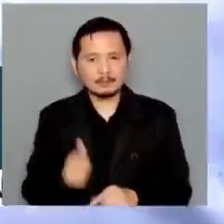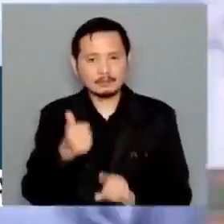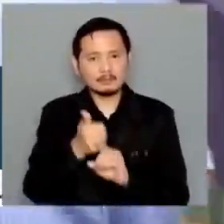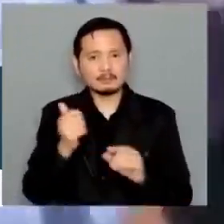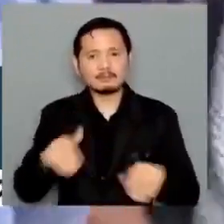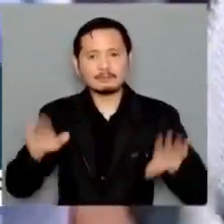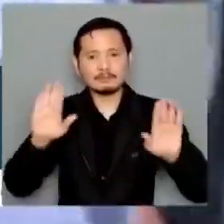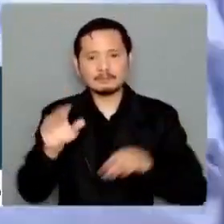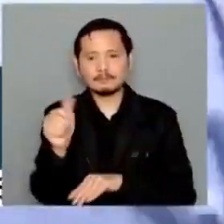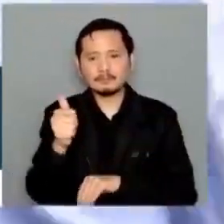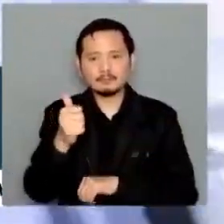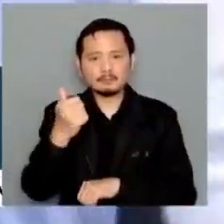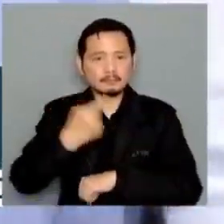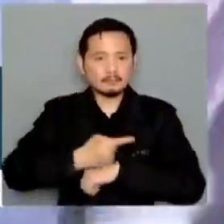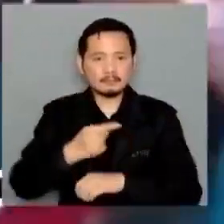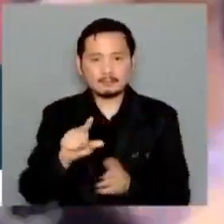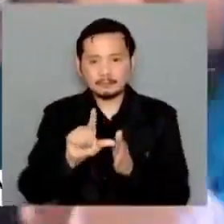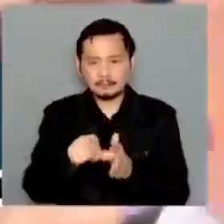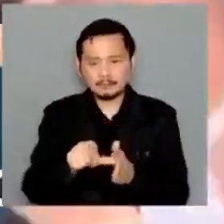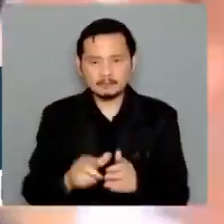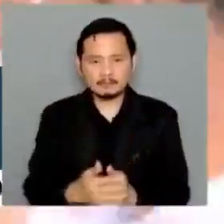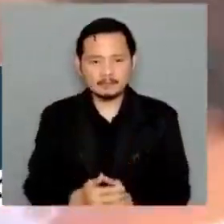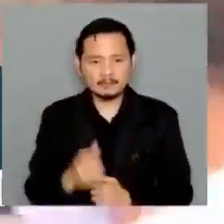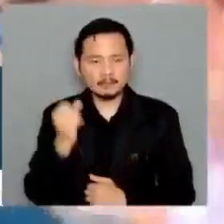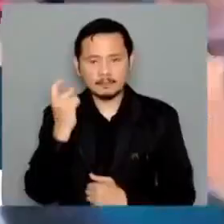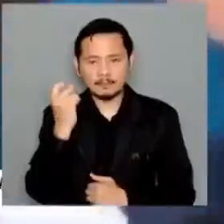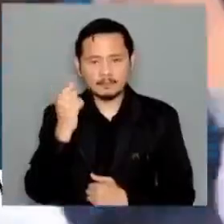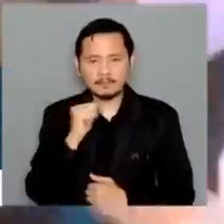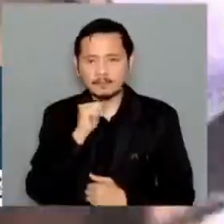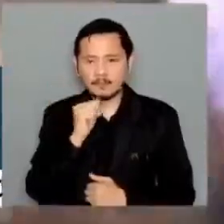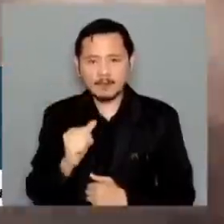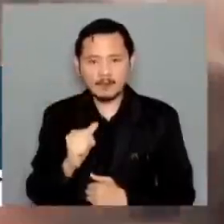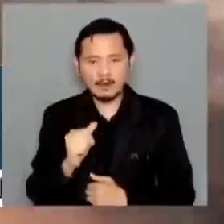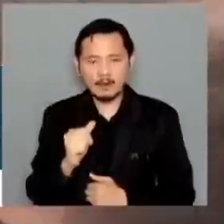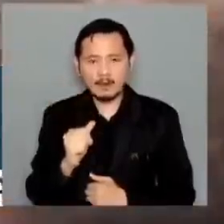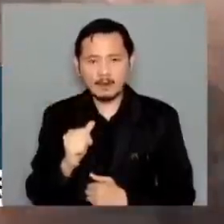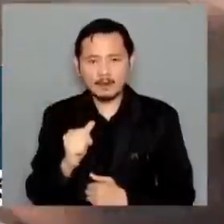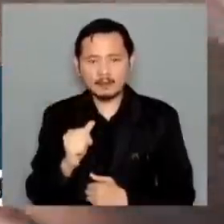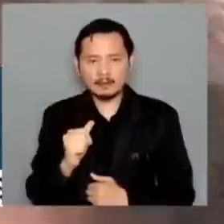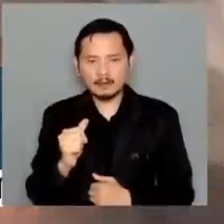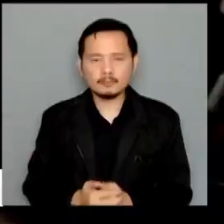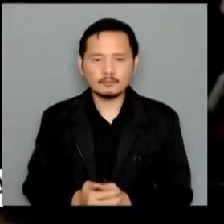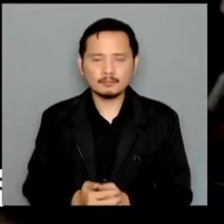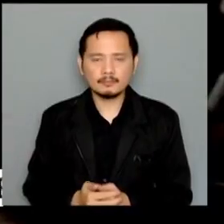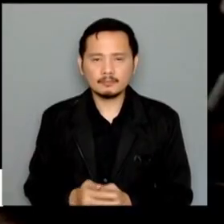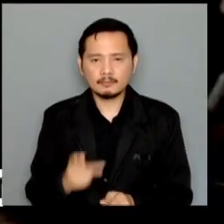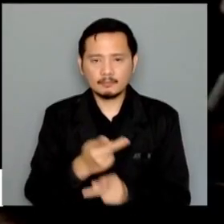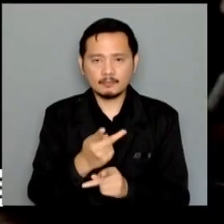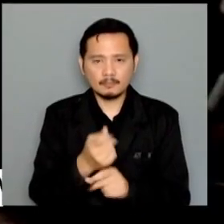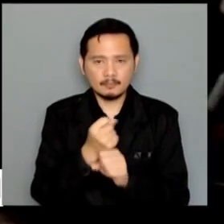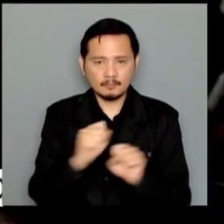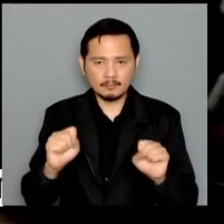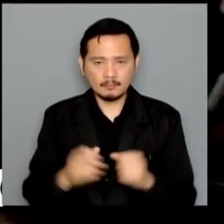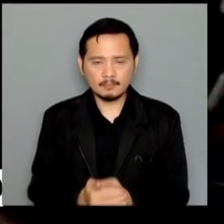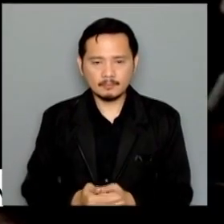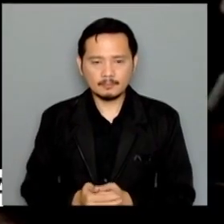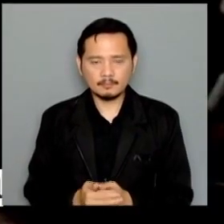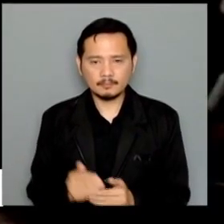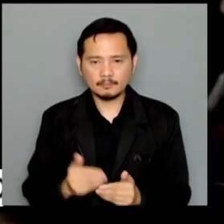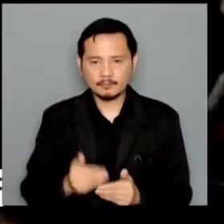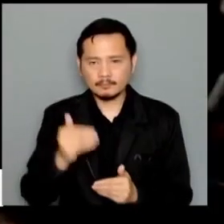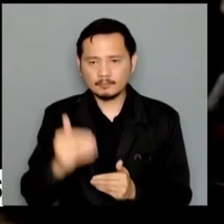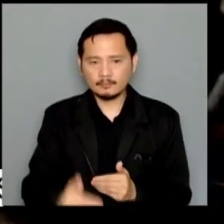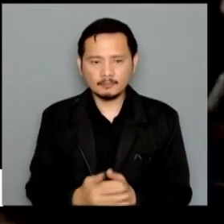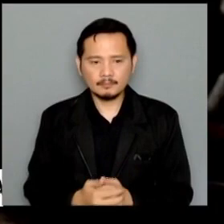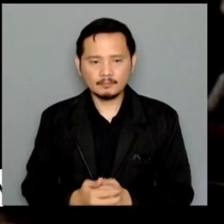10 days later, claiming he did not intend to hurt the victim. To the news, alternative online